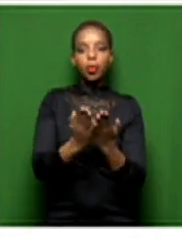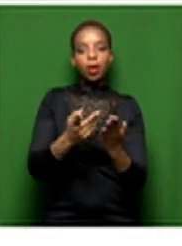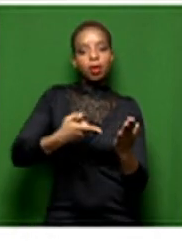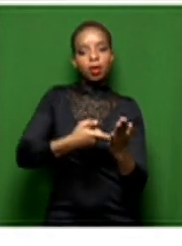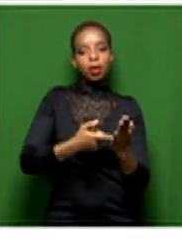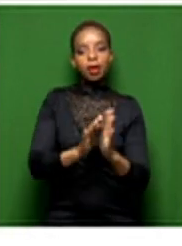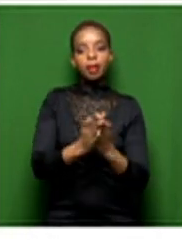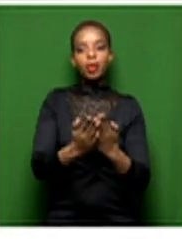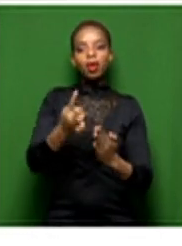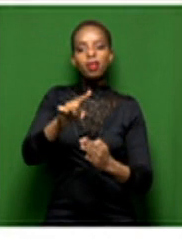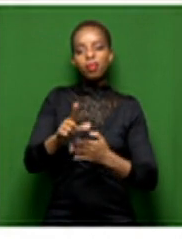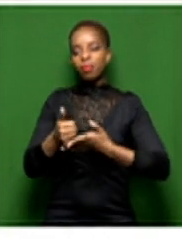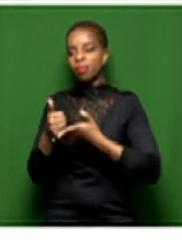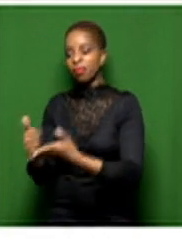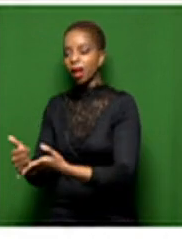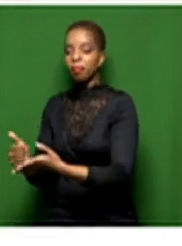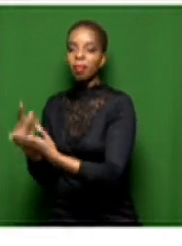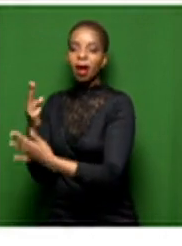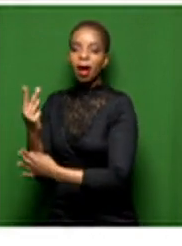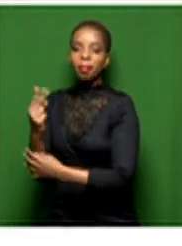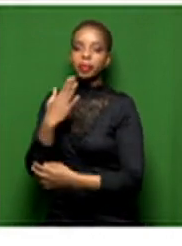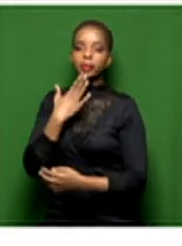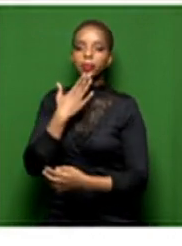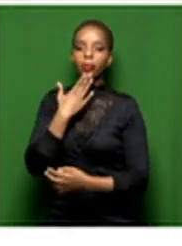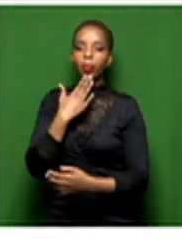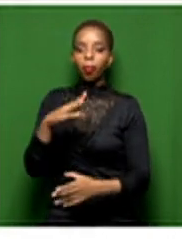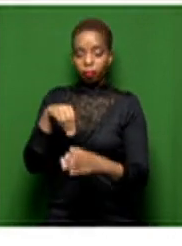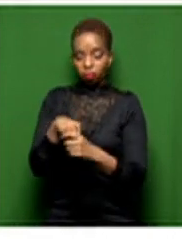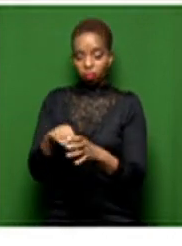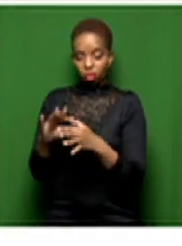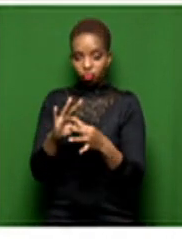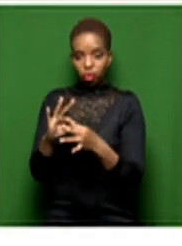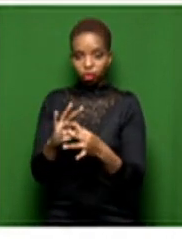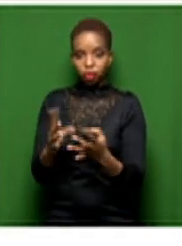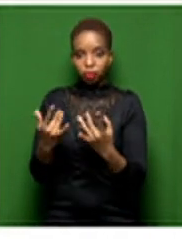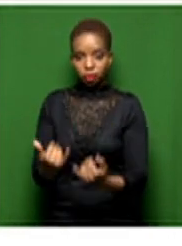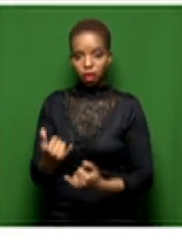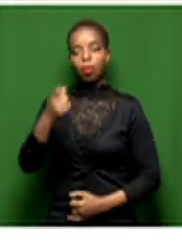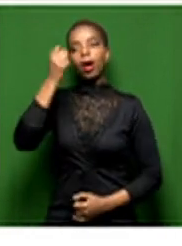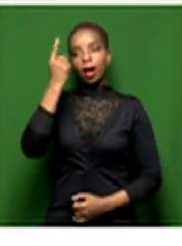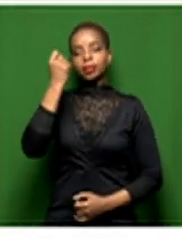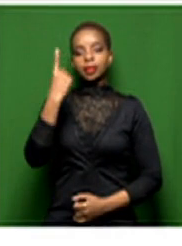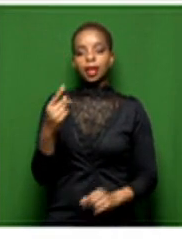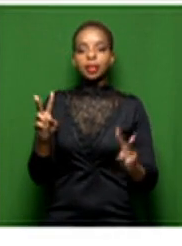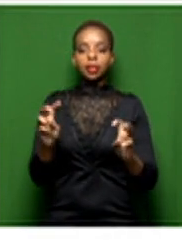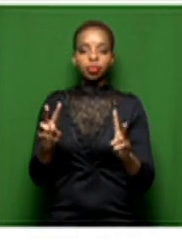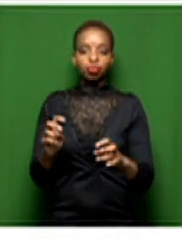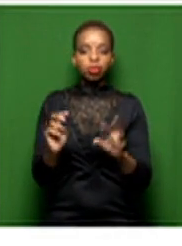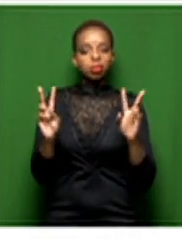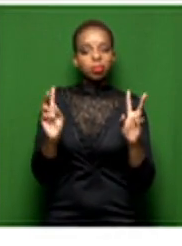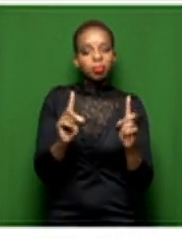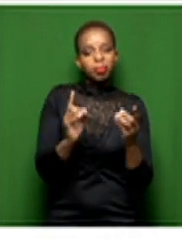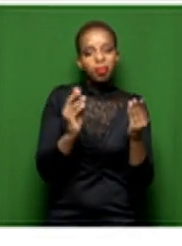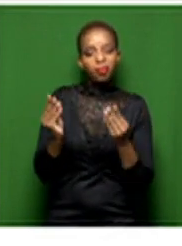solution, or which will help couples to actually enter into a relationship or understand matters to do with finances in